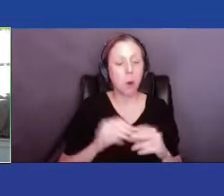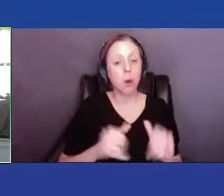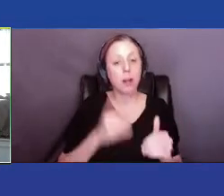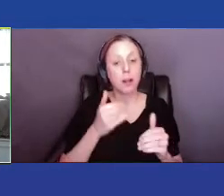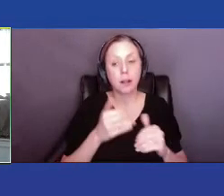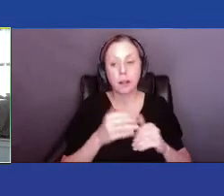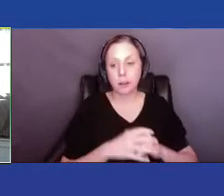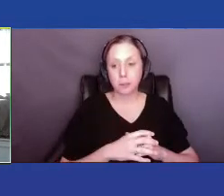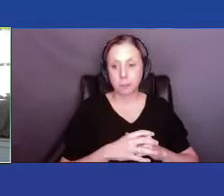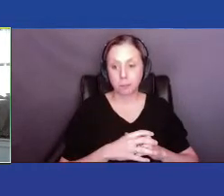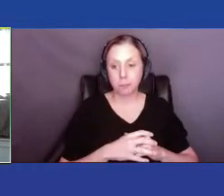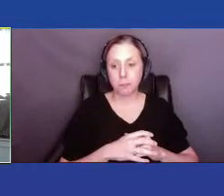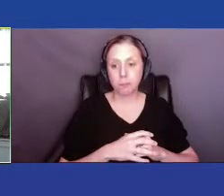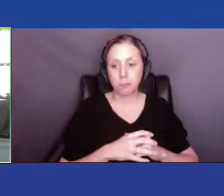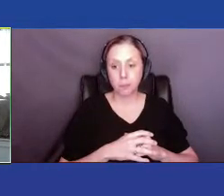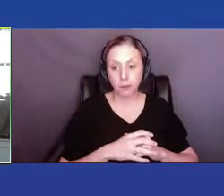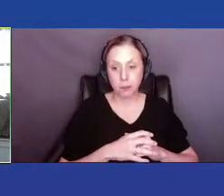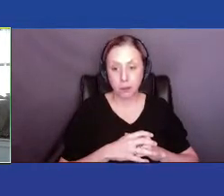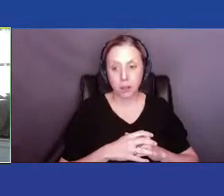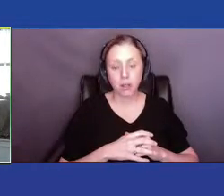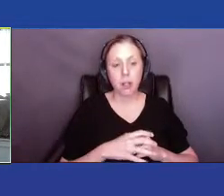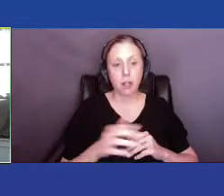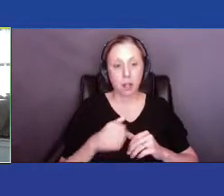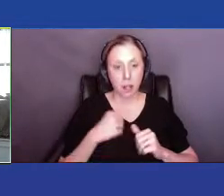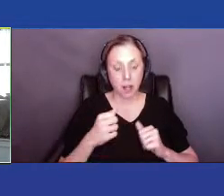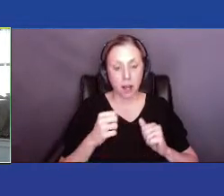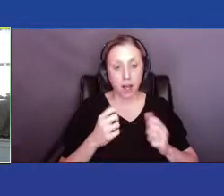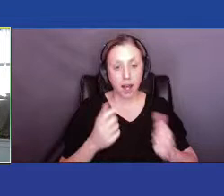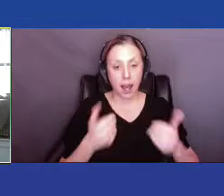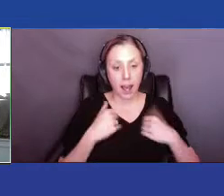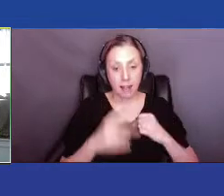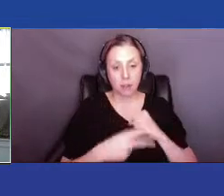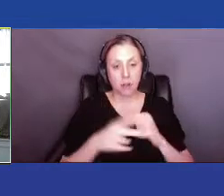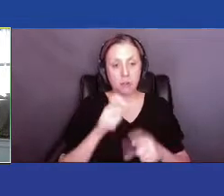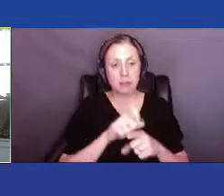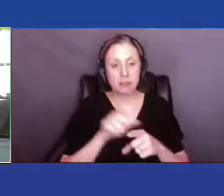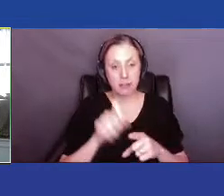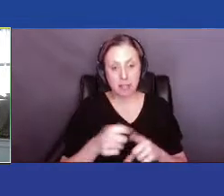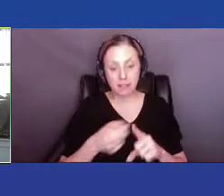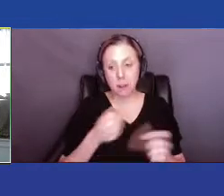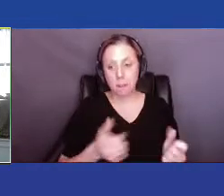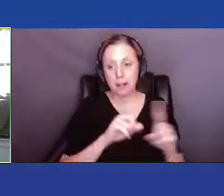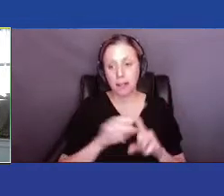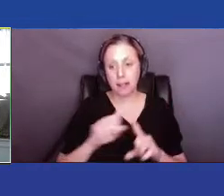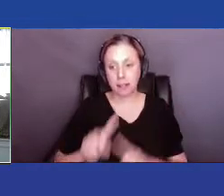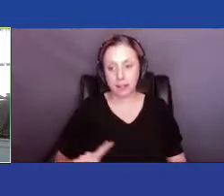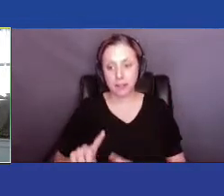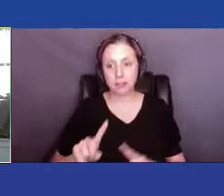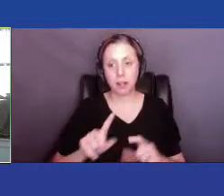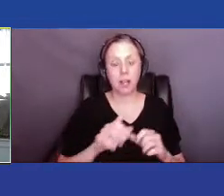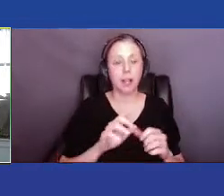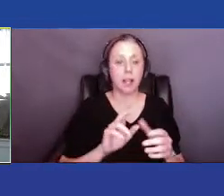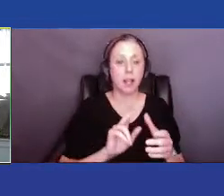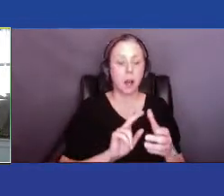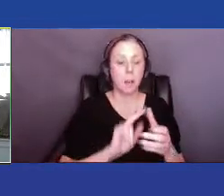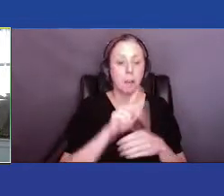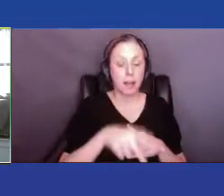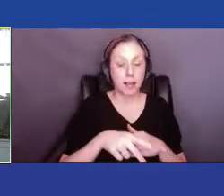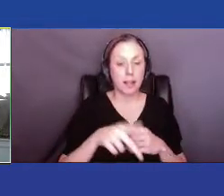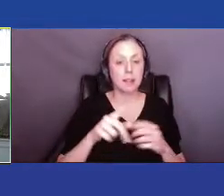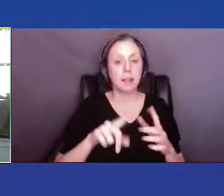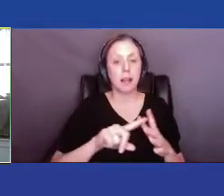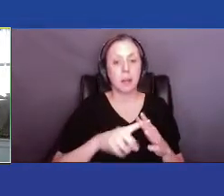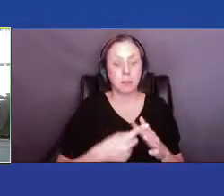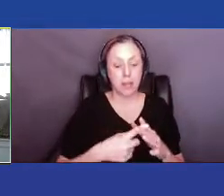slide. I stored seed from many of these spontaneous urban plants, and then I began to plant the seed and to